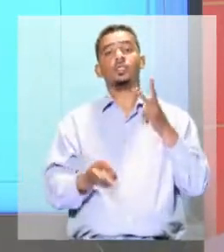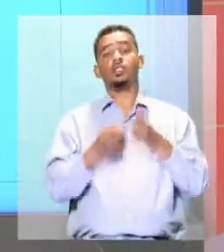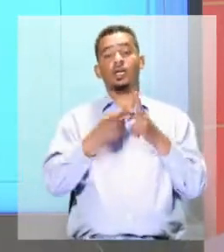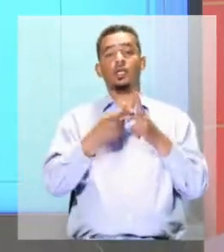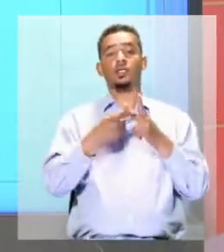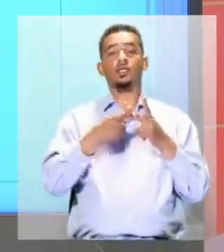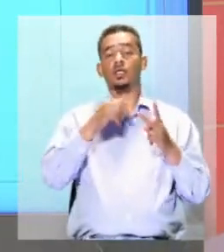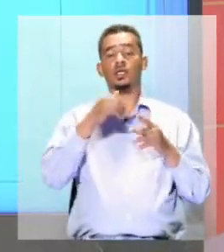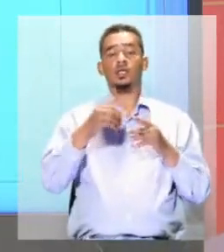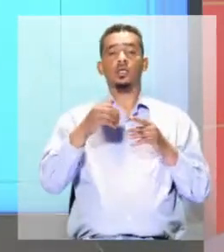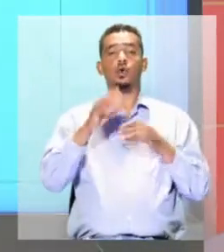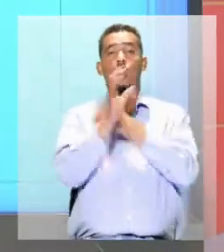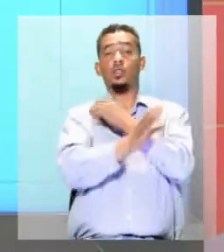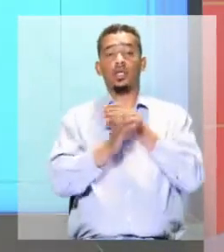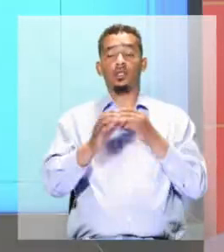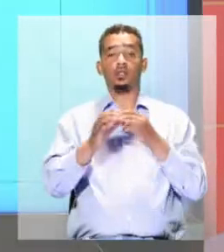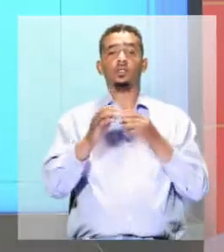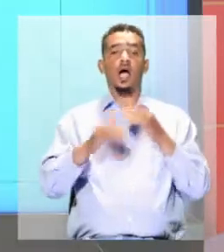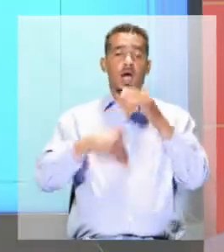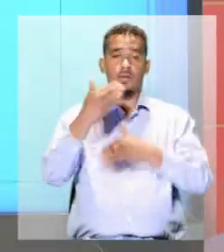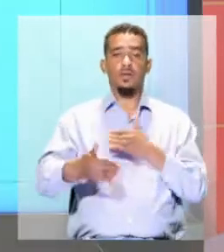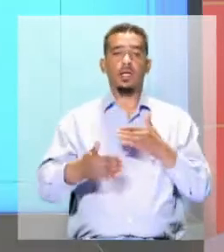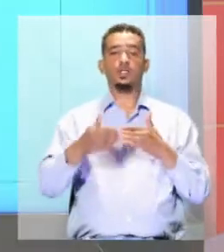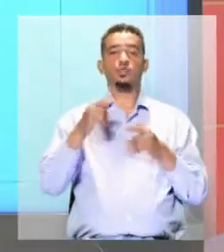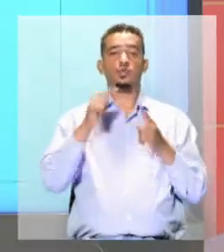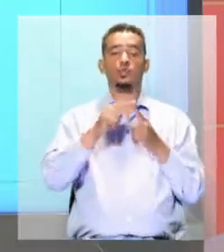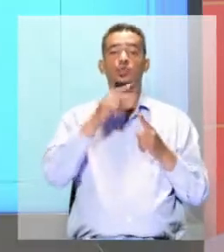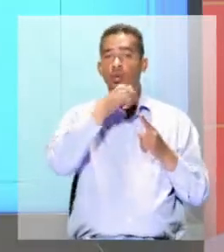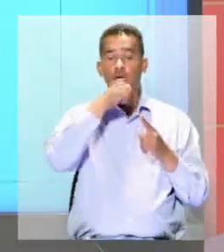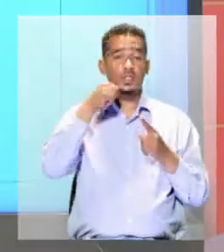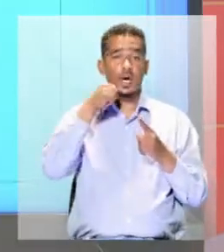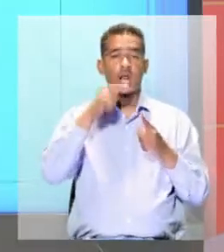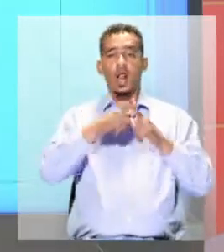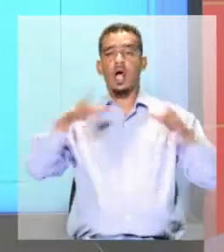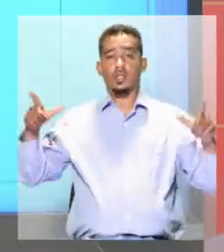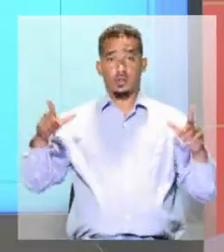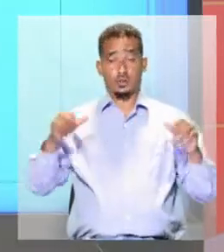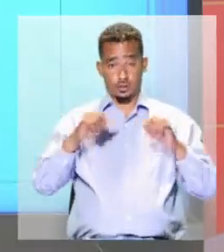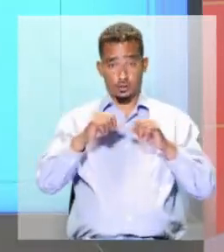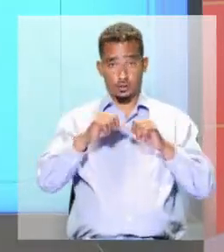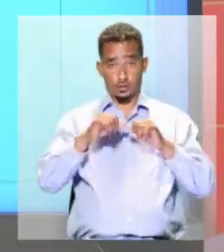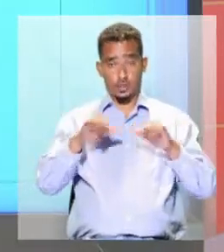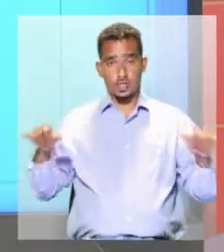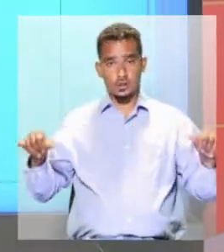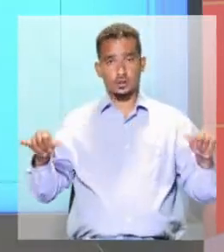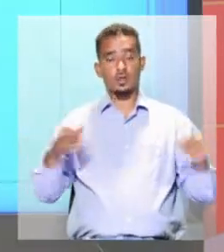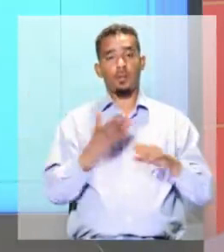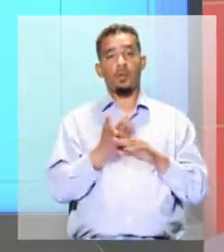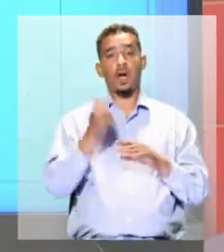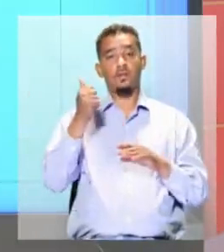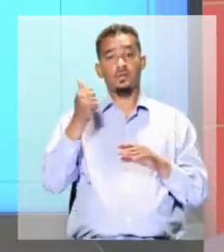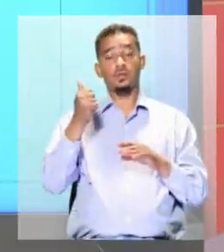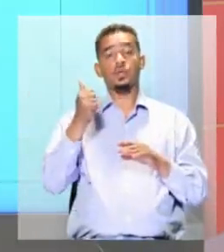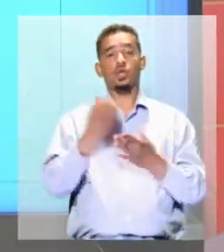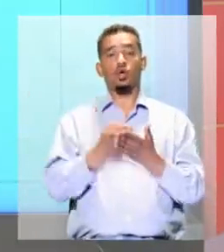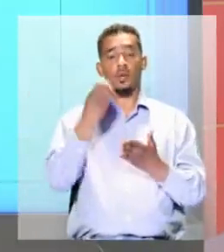continent next to Asia, but it is not densely populated because of its large size. The prevalence of varying